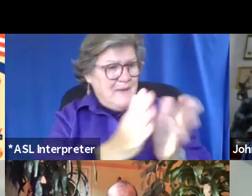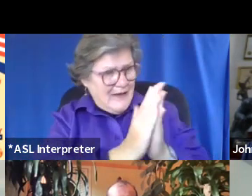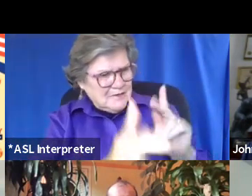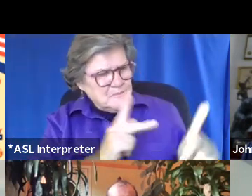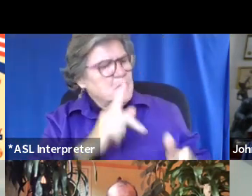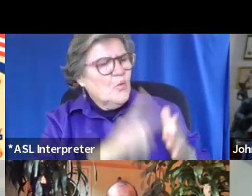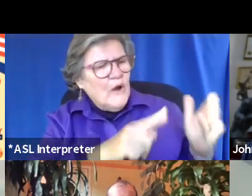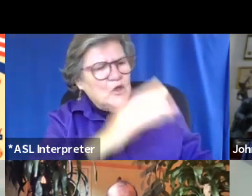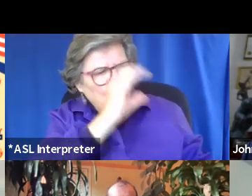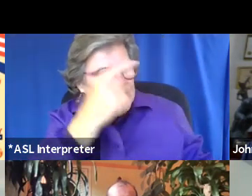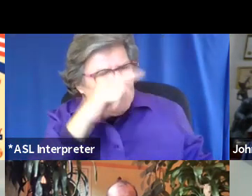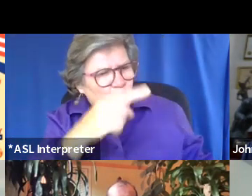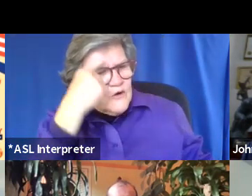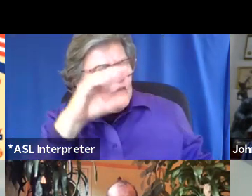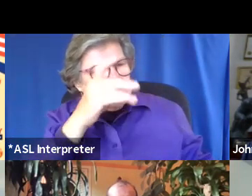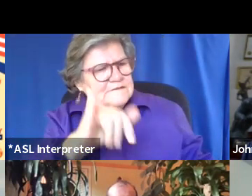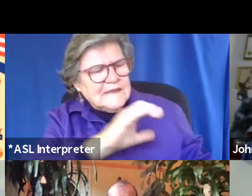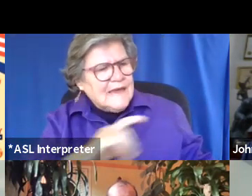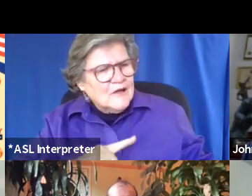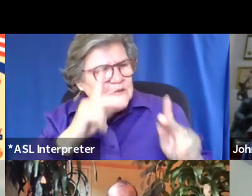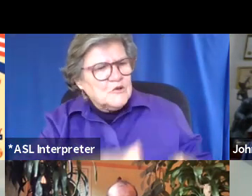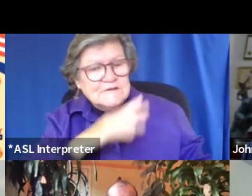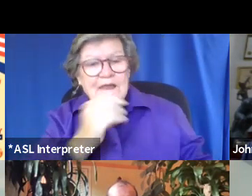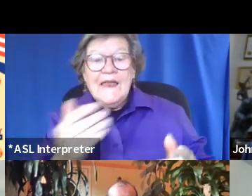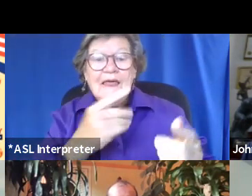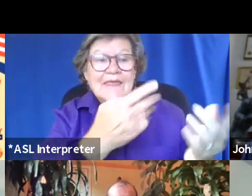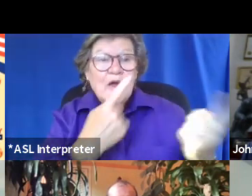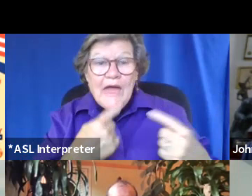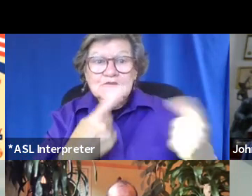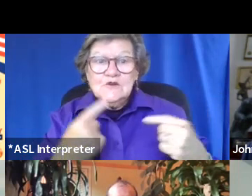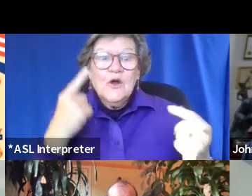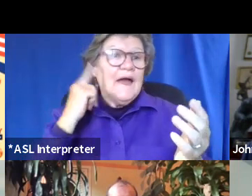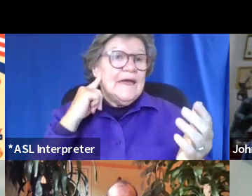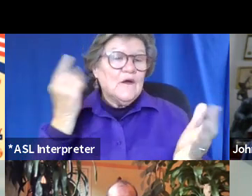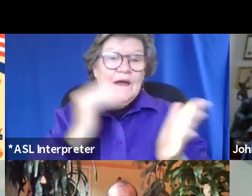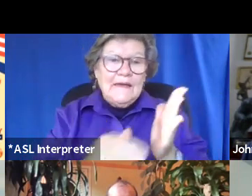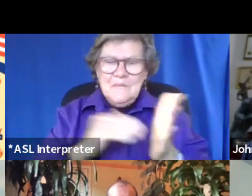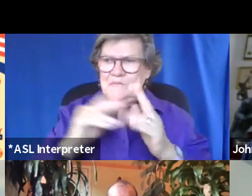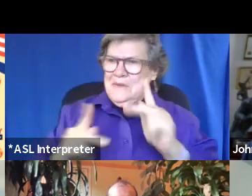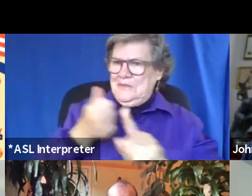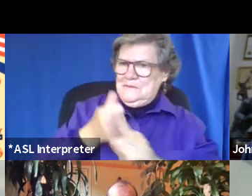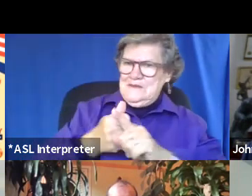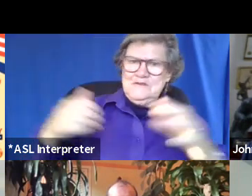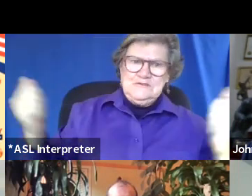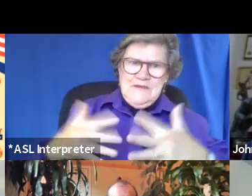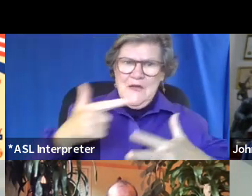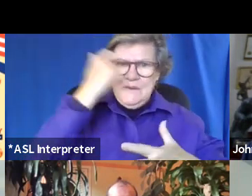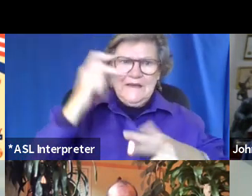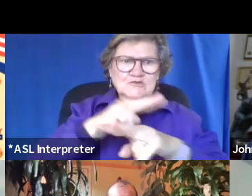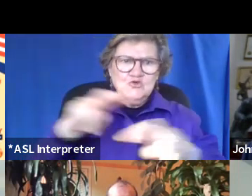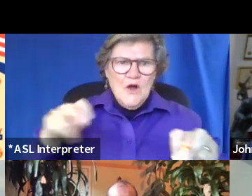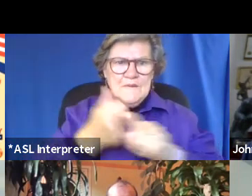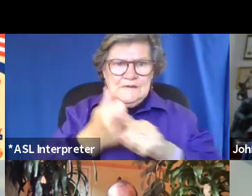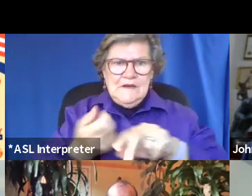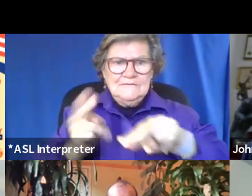are you looking for in a city council person? And time again, I hear people are scared with the rise in crime. So